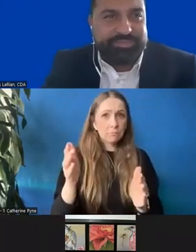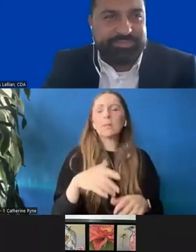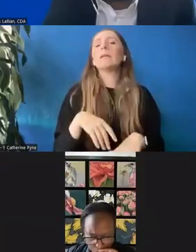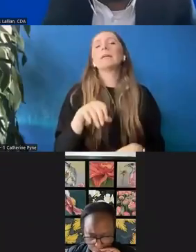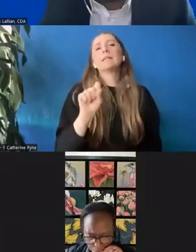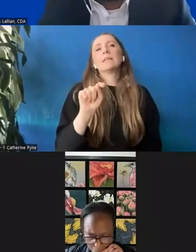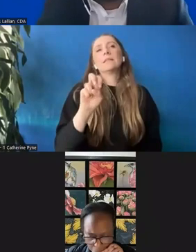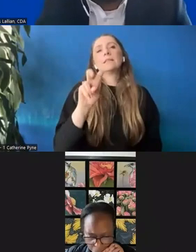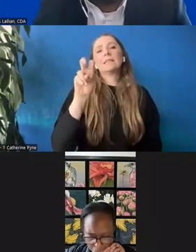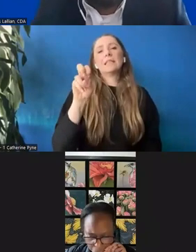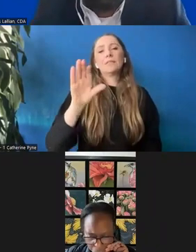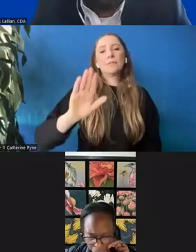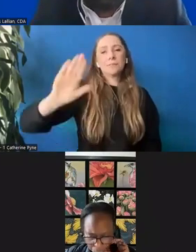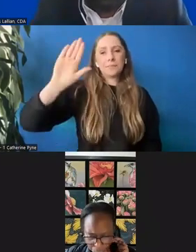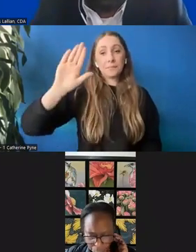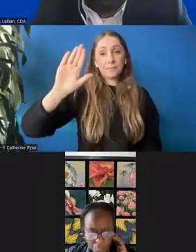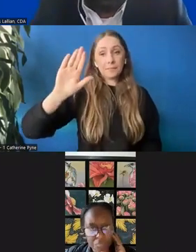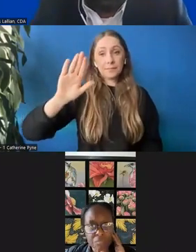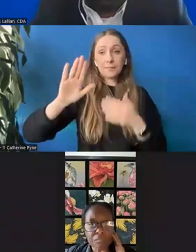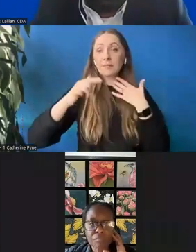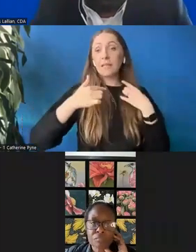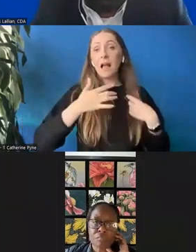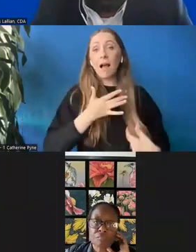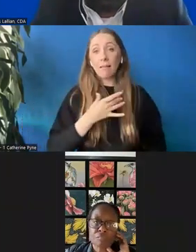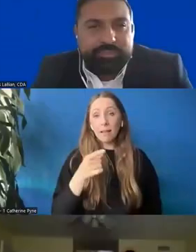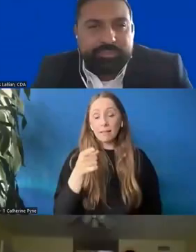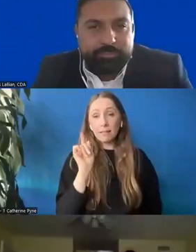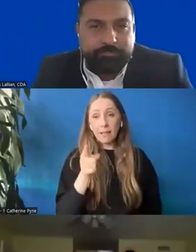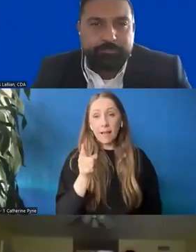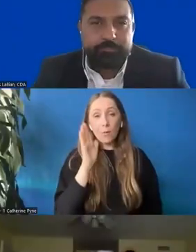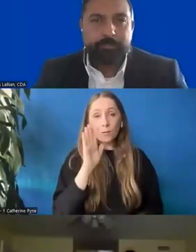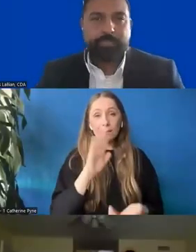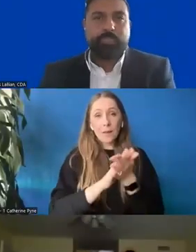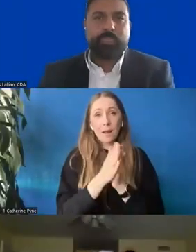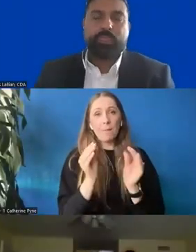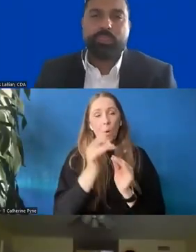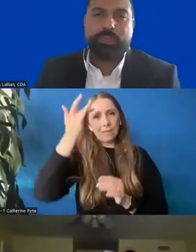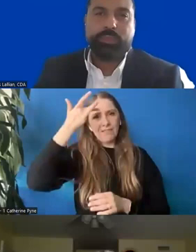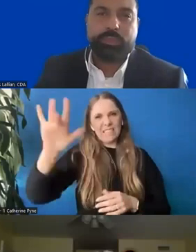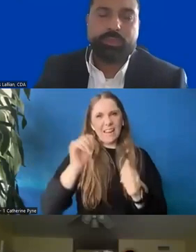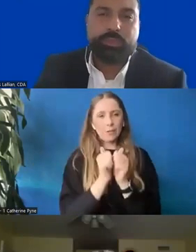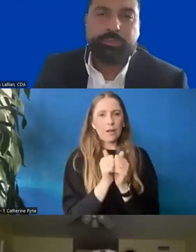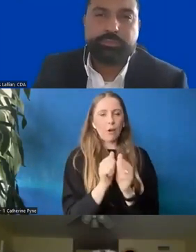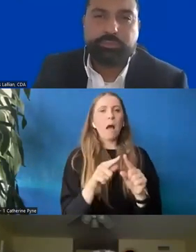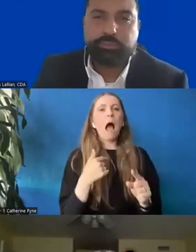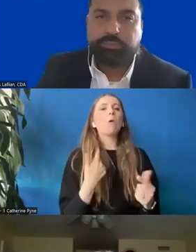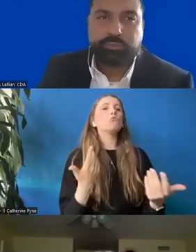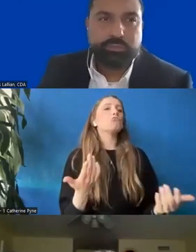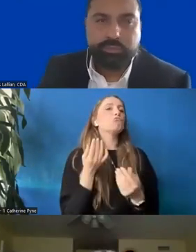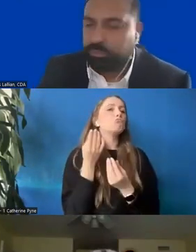Okay. I like that, though I think we're going to have to learn how to get more sophisticated to gather that. But I was wondering